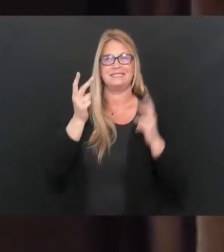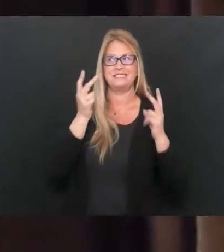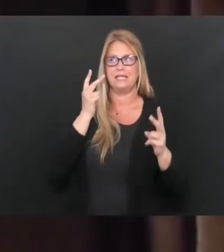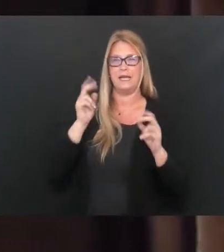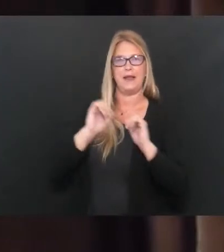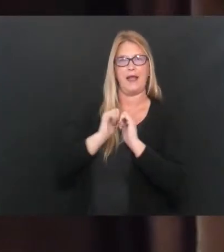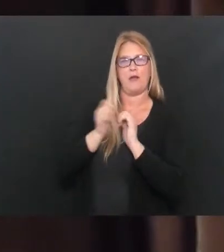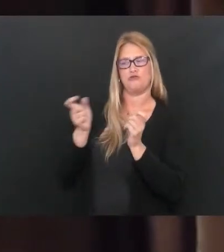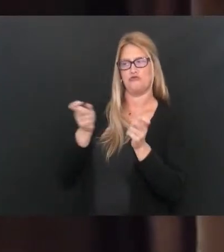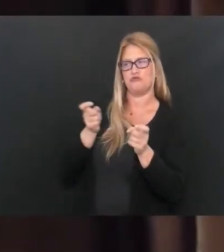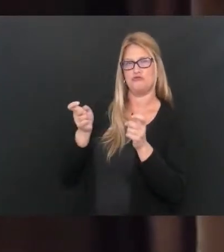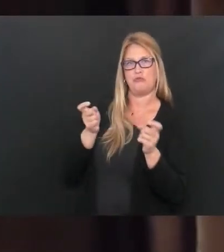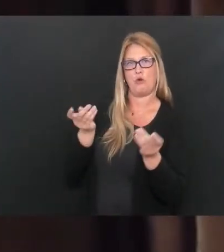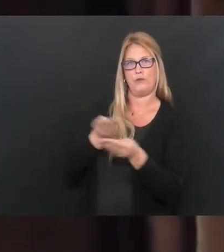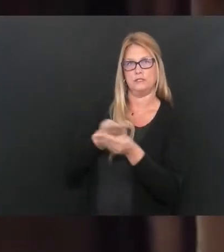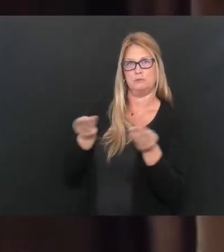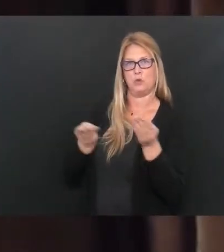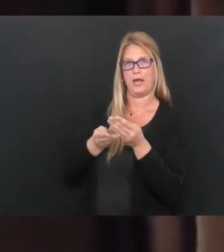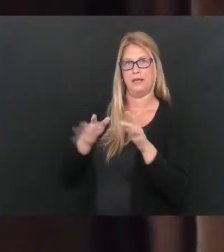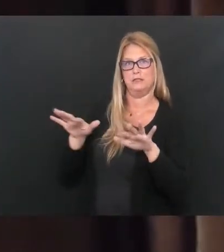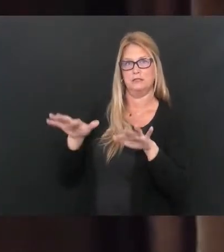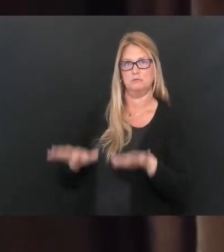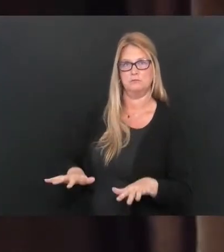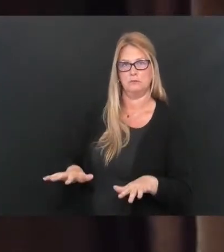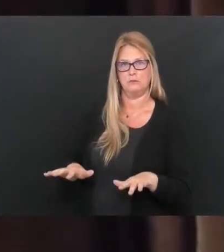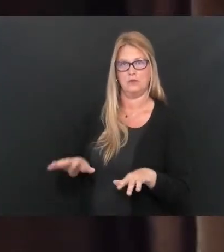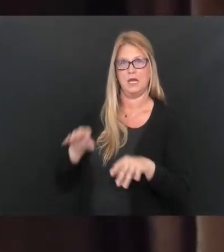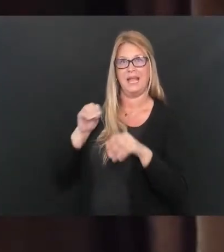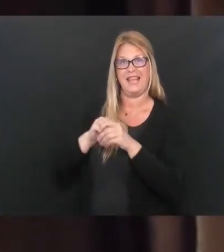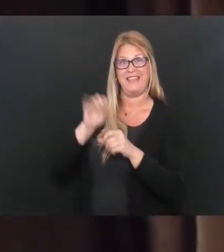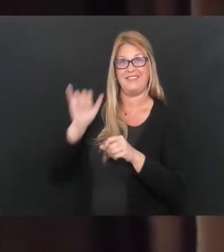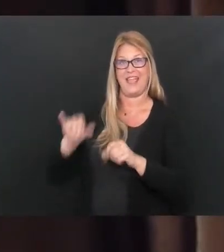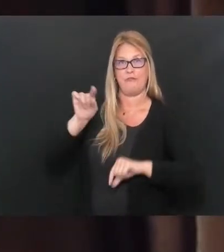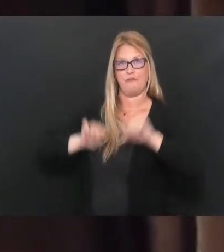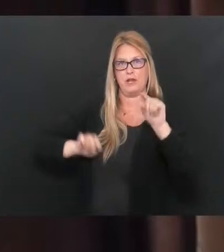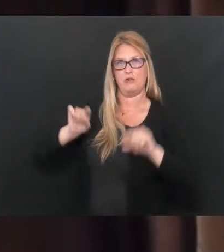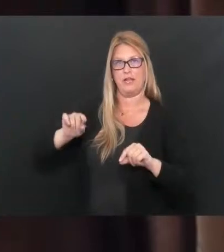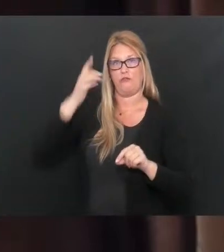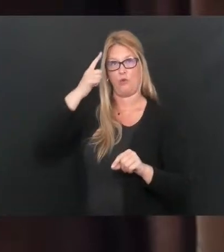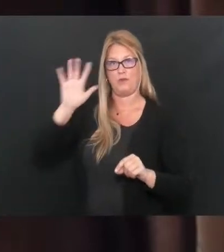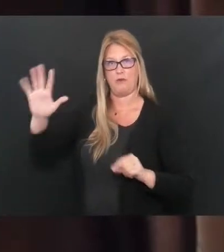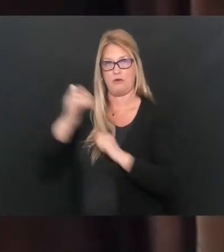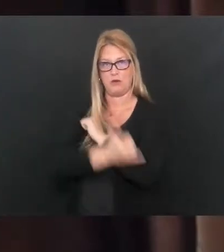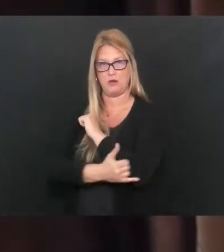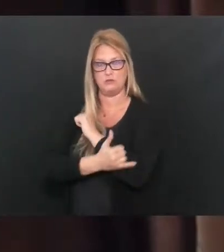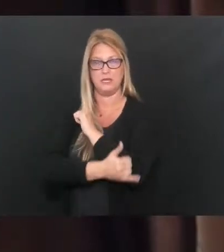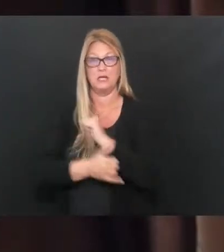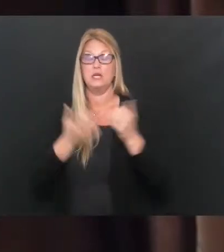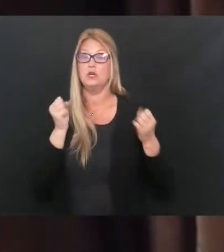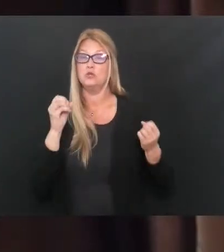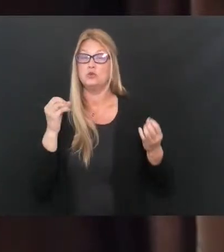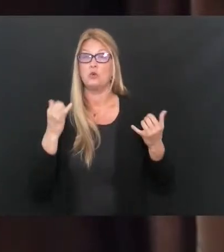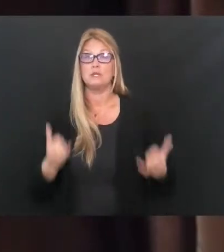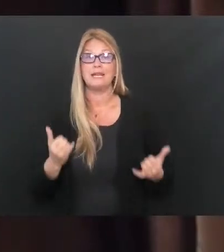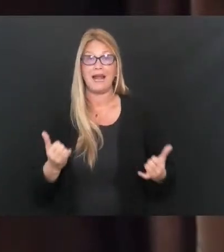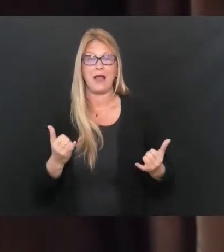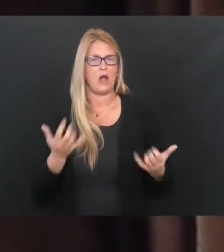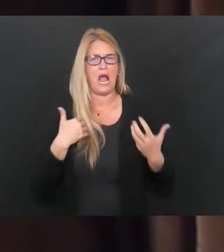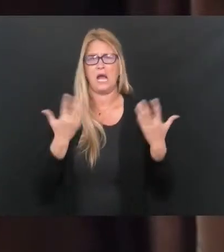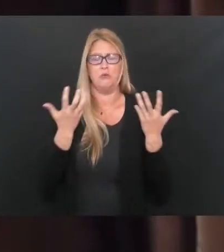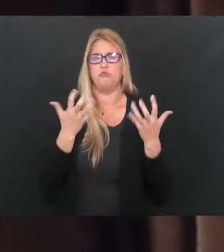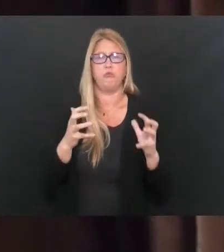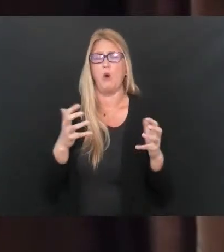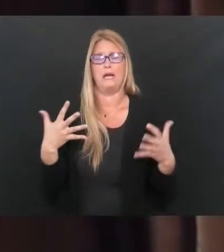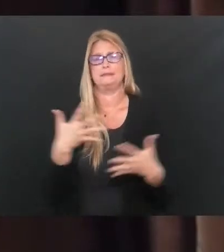controlling the spread, the current spread of this particular variant in their country. So I say that not to scare